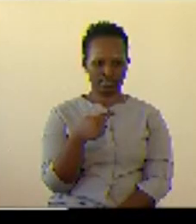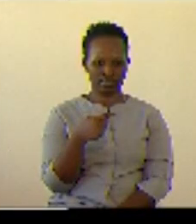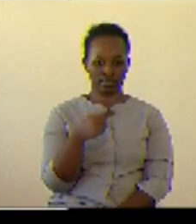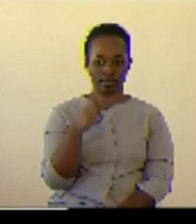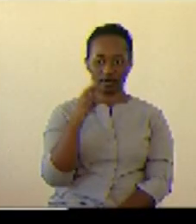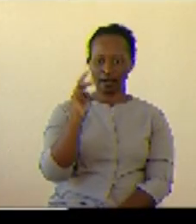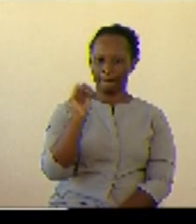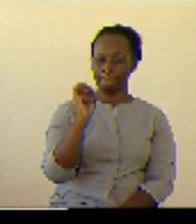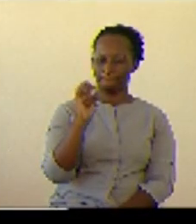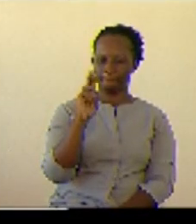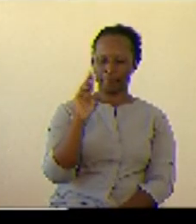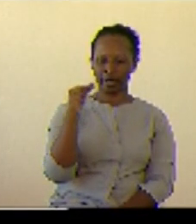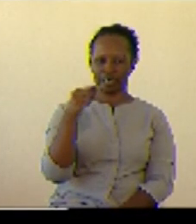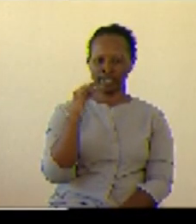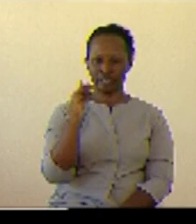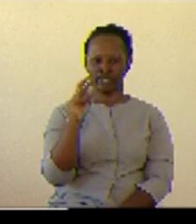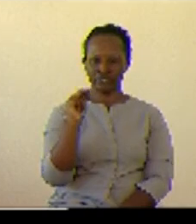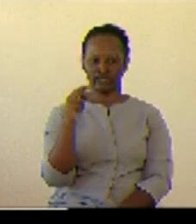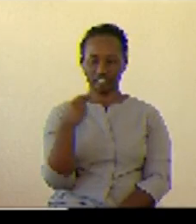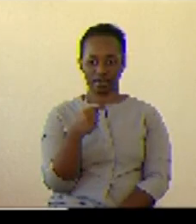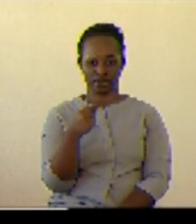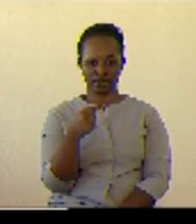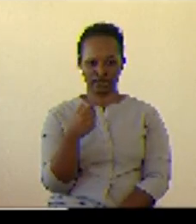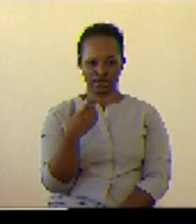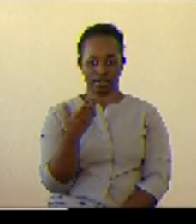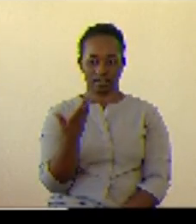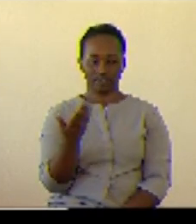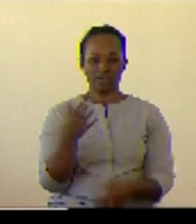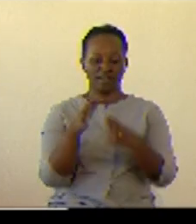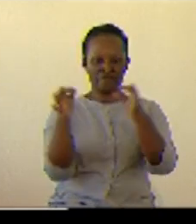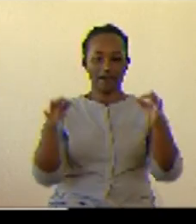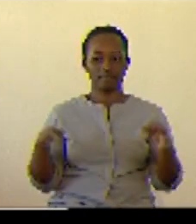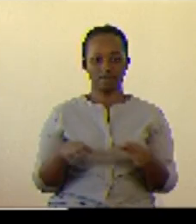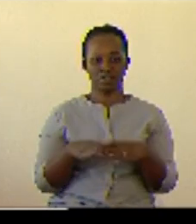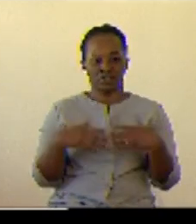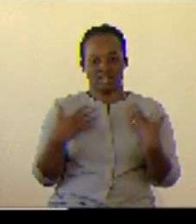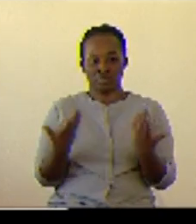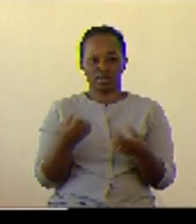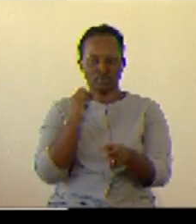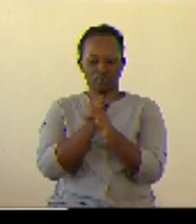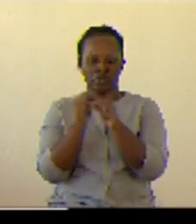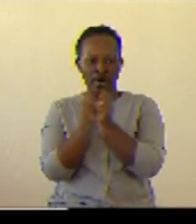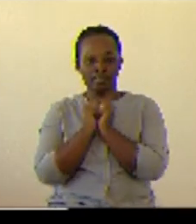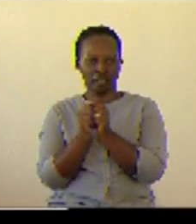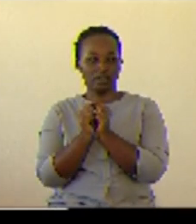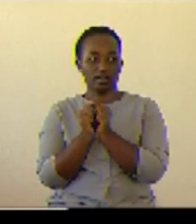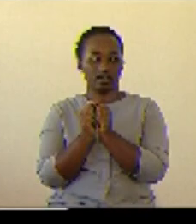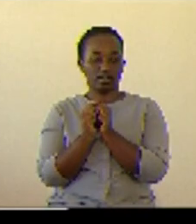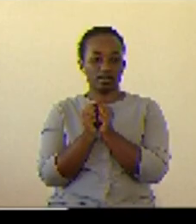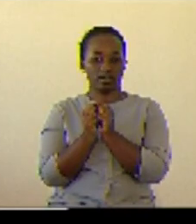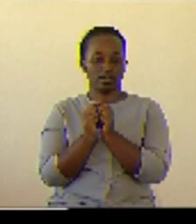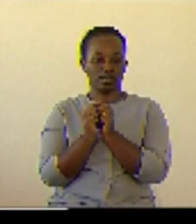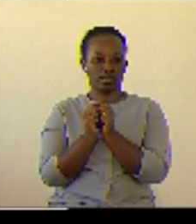Merging of farms, amalgamation of farms, integration of farms. To integrate, that is to bring things